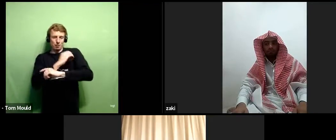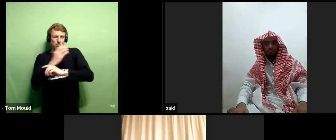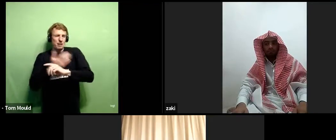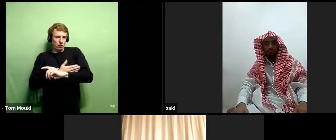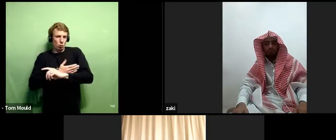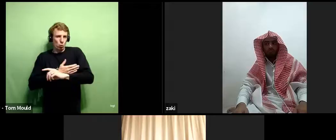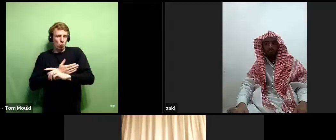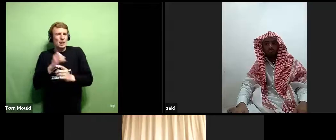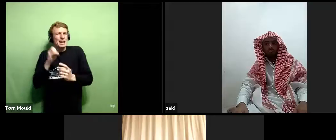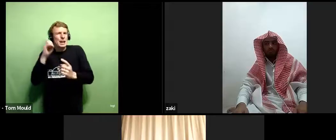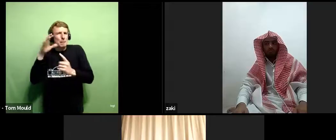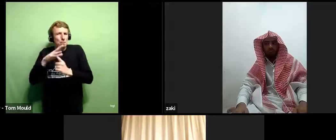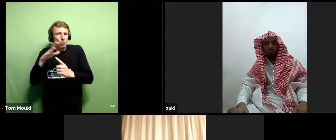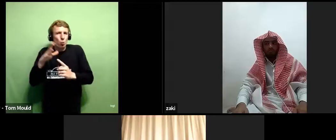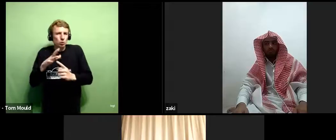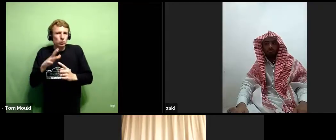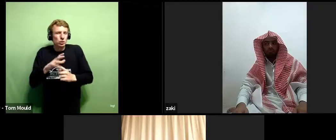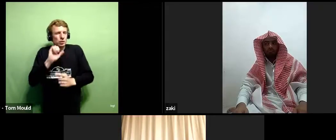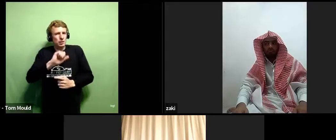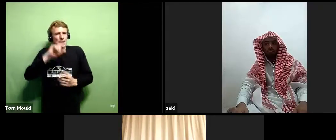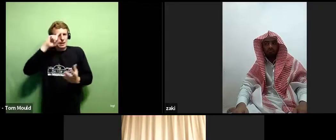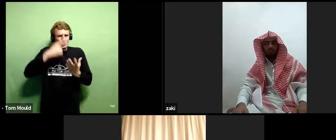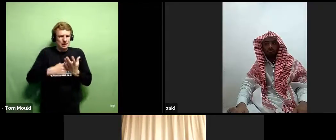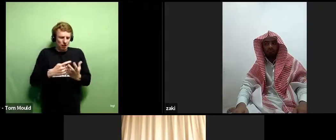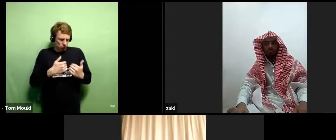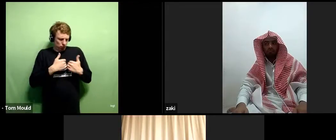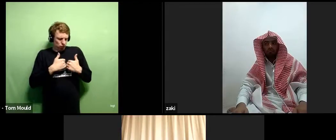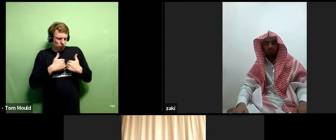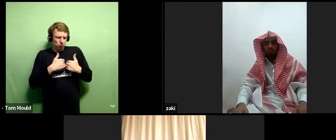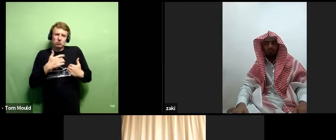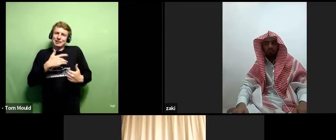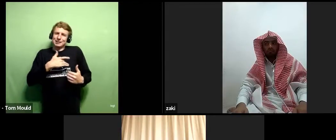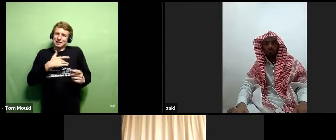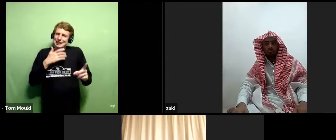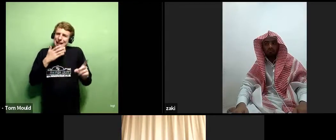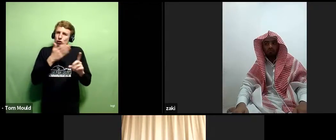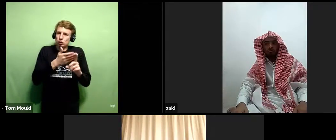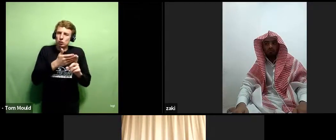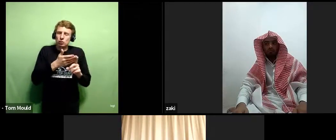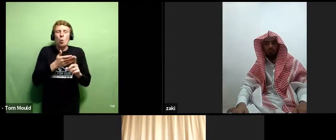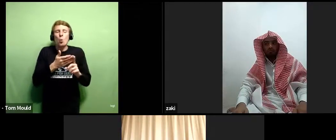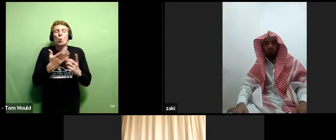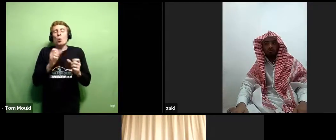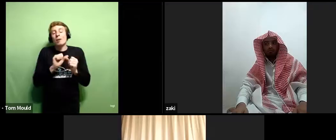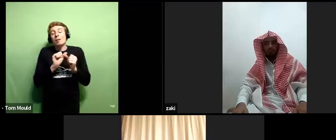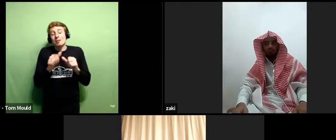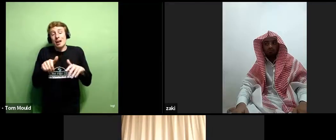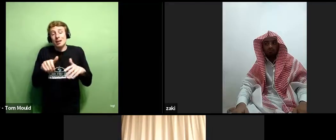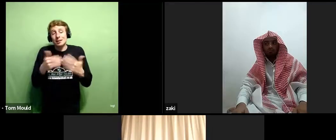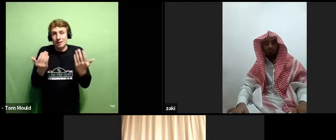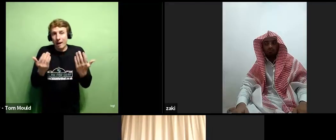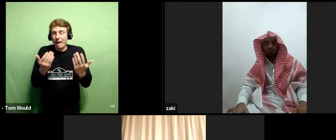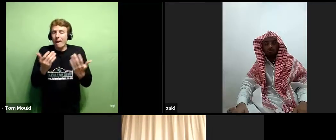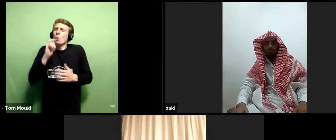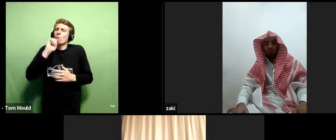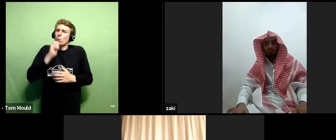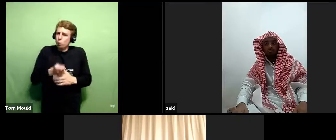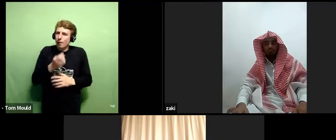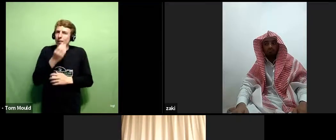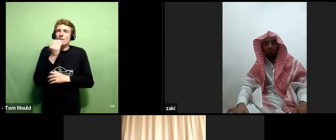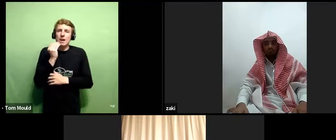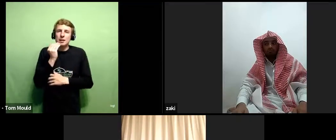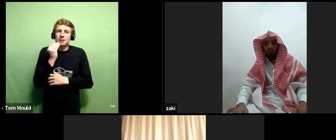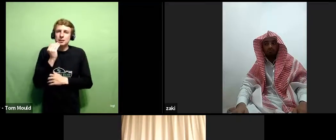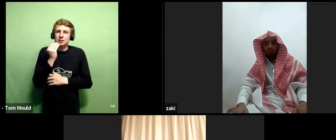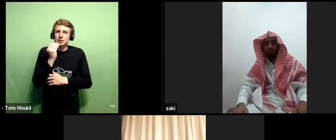then make the intention to fast the next day. If they do not do this and they reach the morning, i.e. if they don't make the